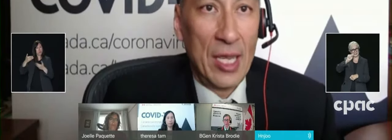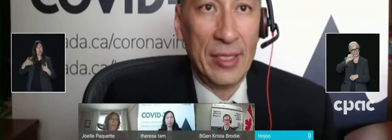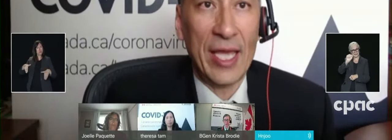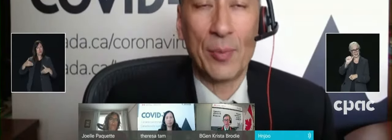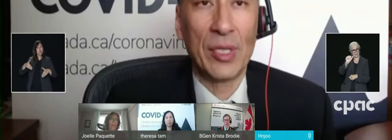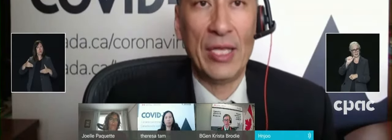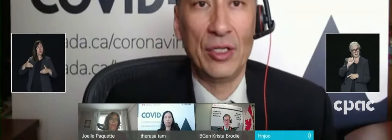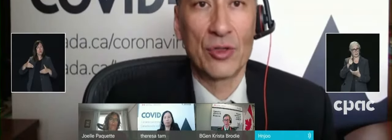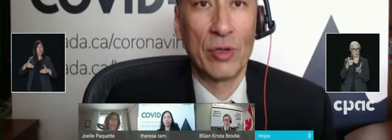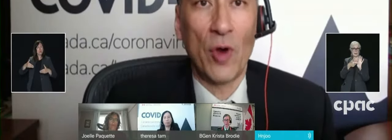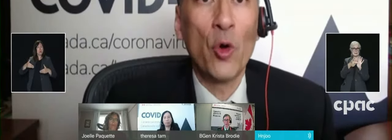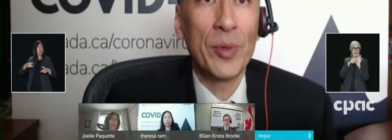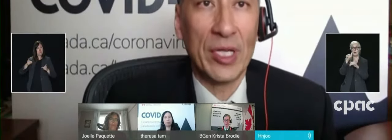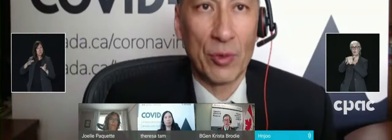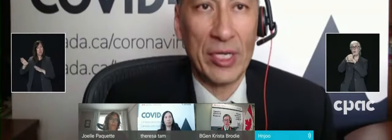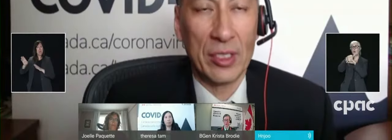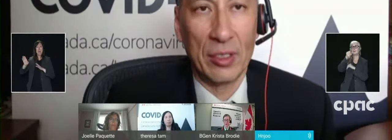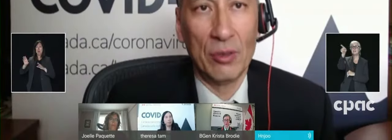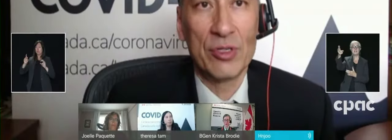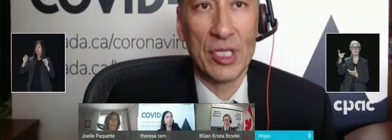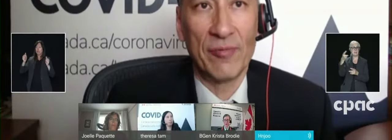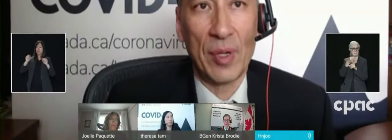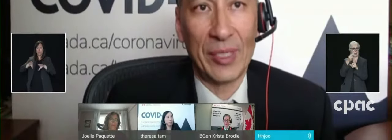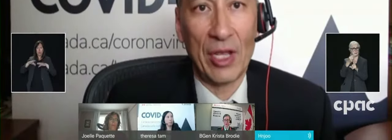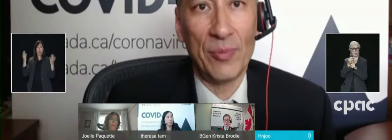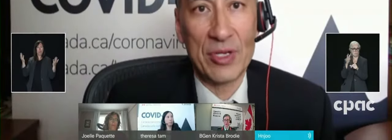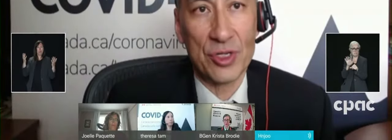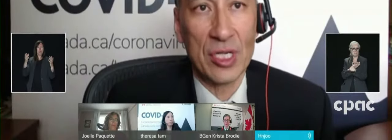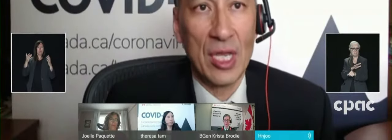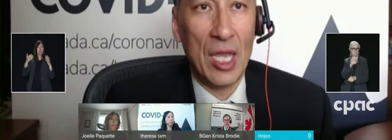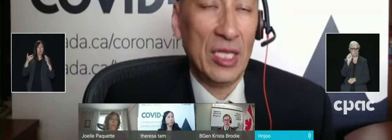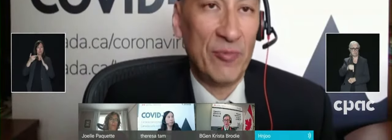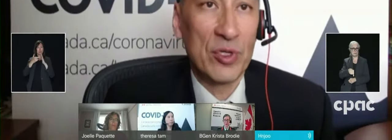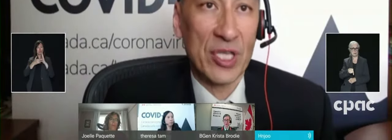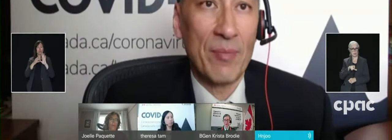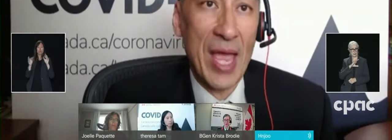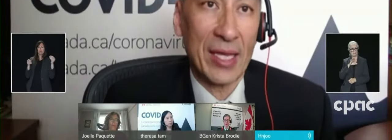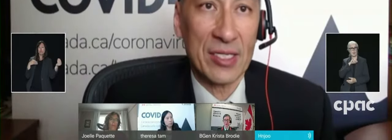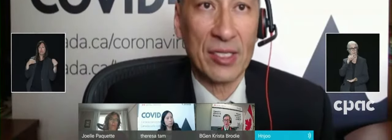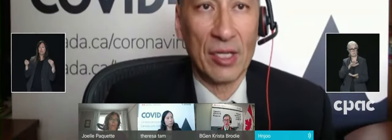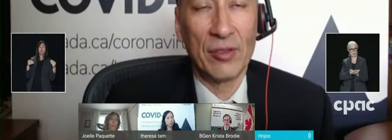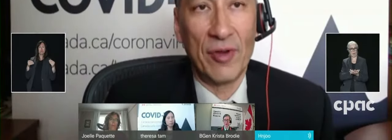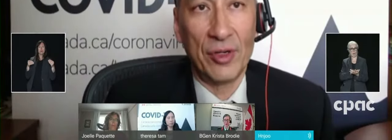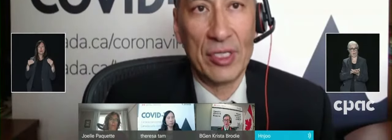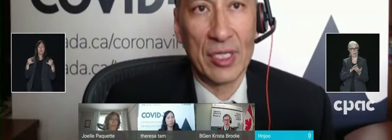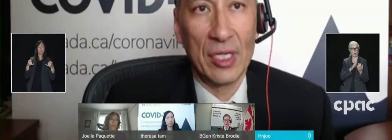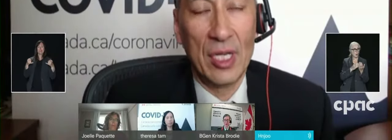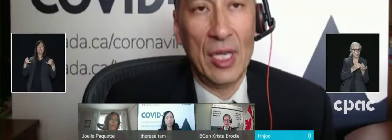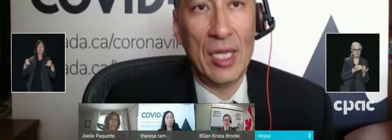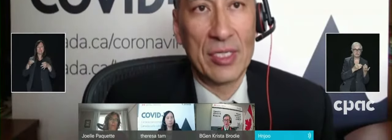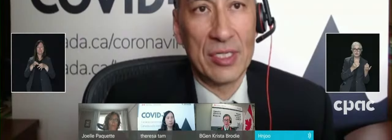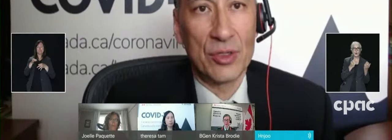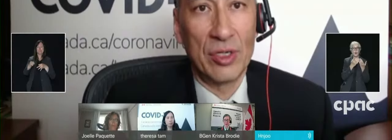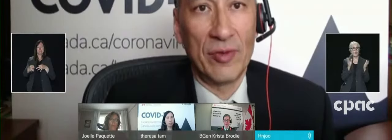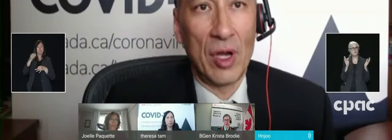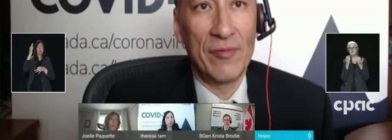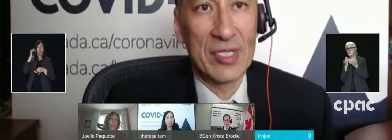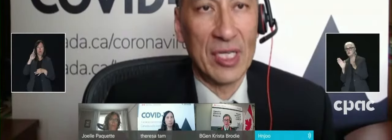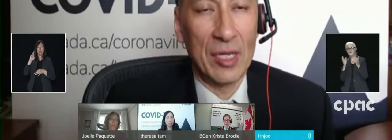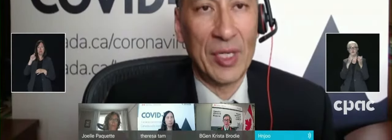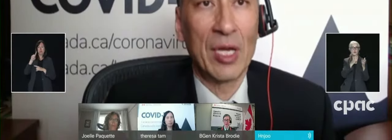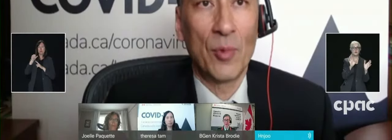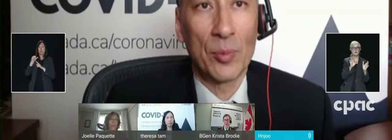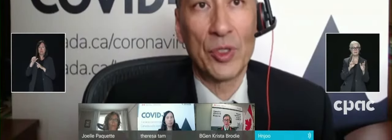vaccination rates. They had a planned sort of opening, right, loosening of public health measures, and they've pushed that back as the Delta variant has sort